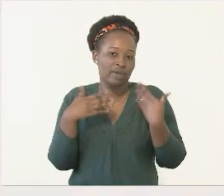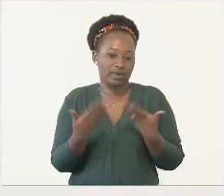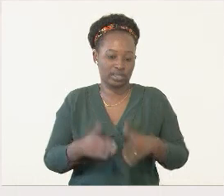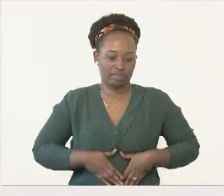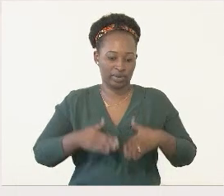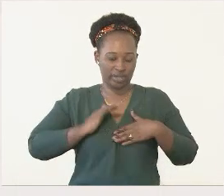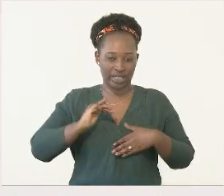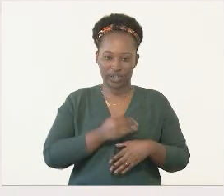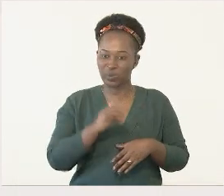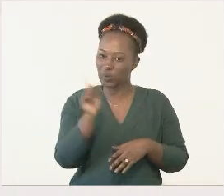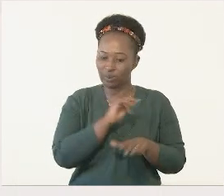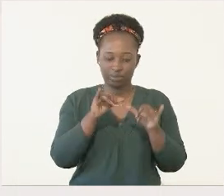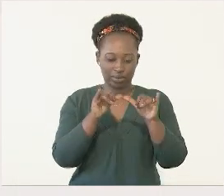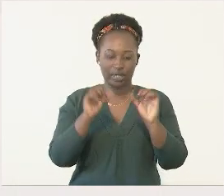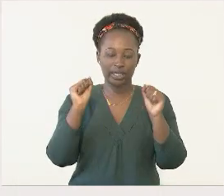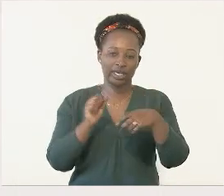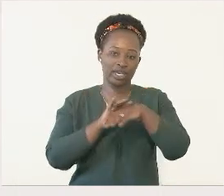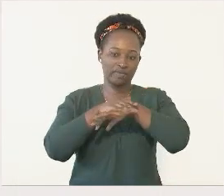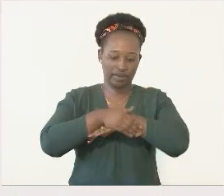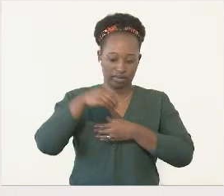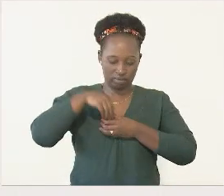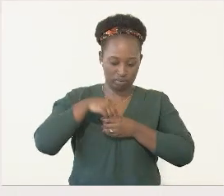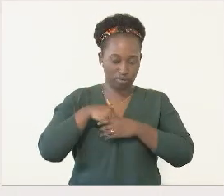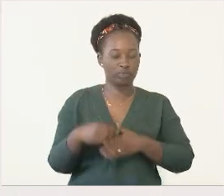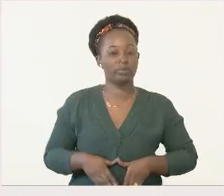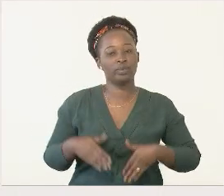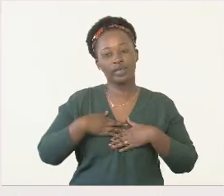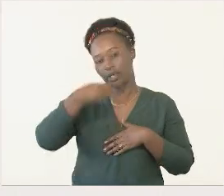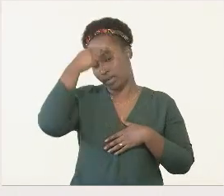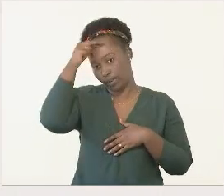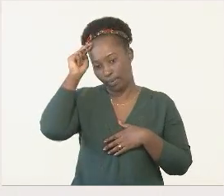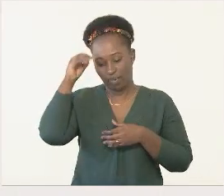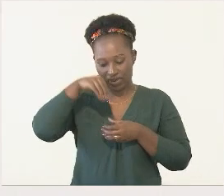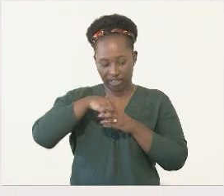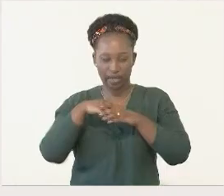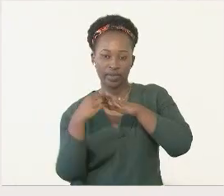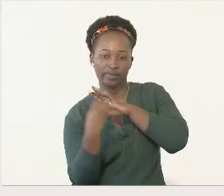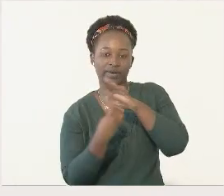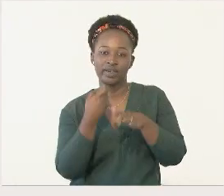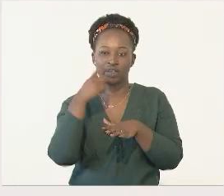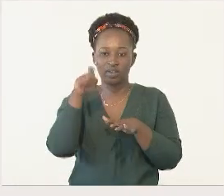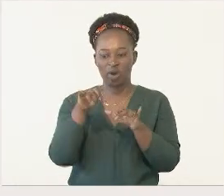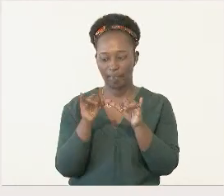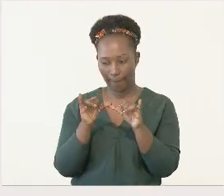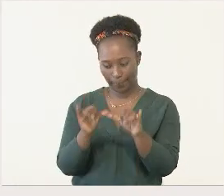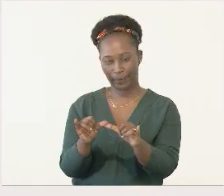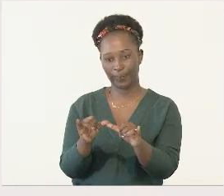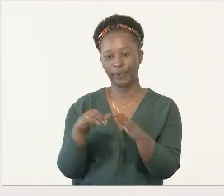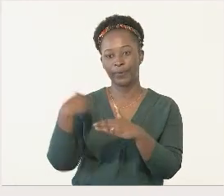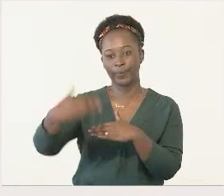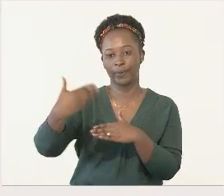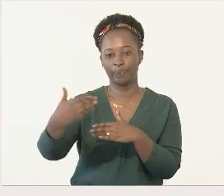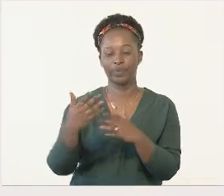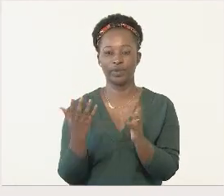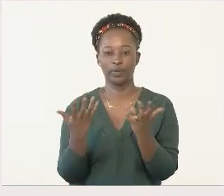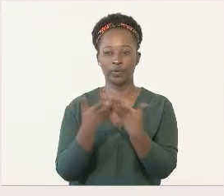affect some of the body metabolism. So that's why the internal environment has to be kept constant